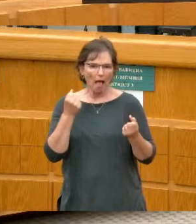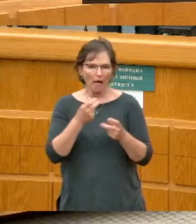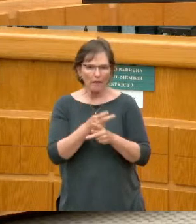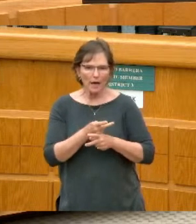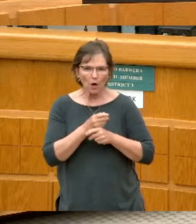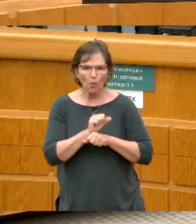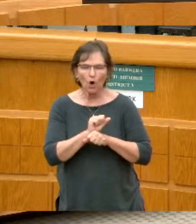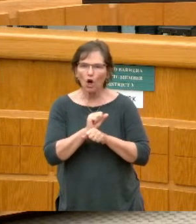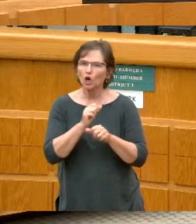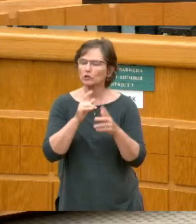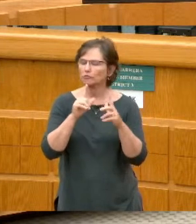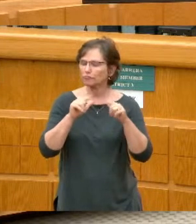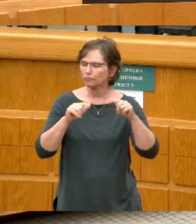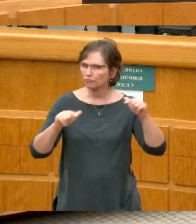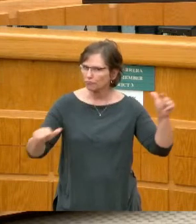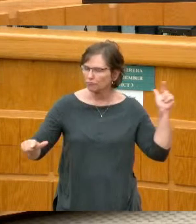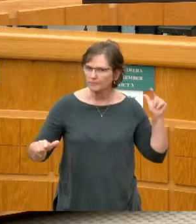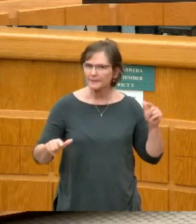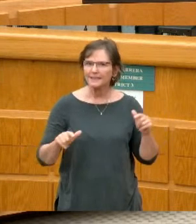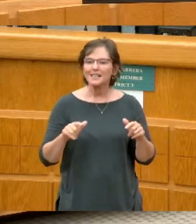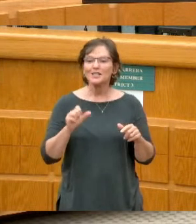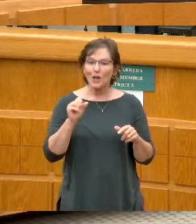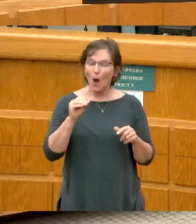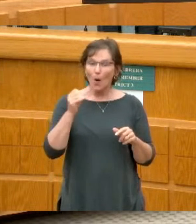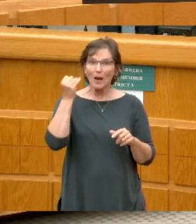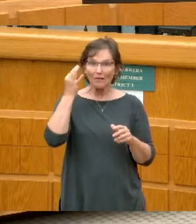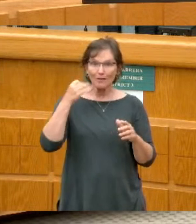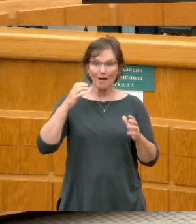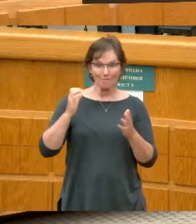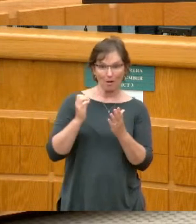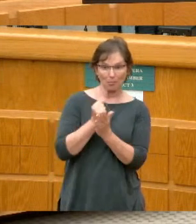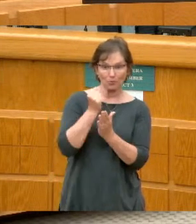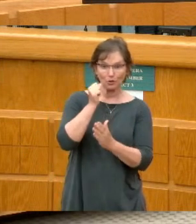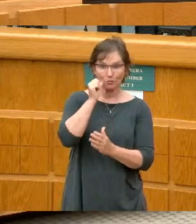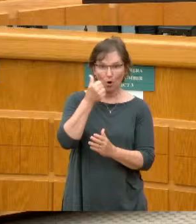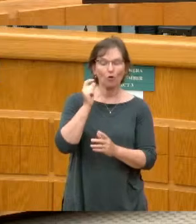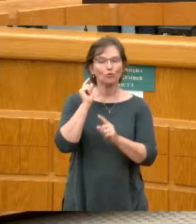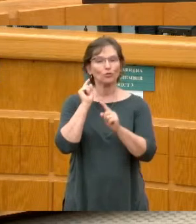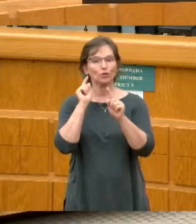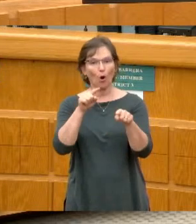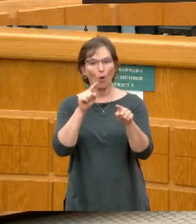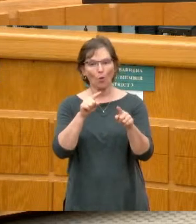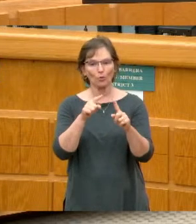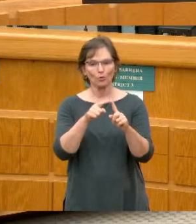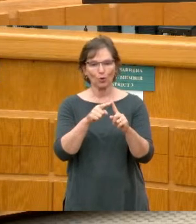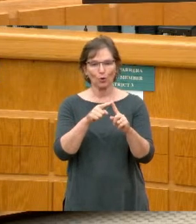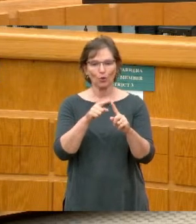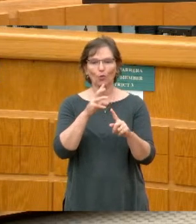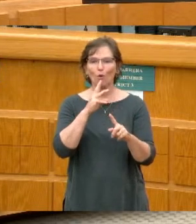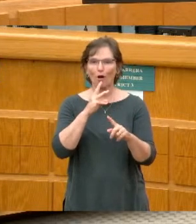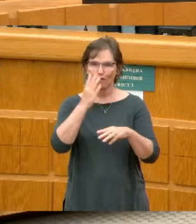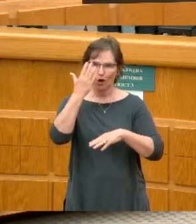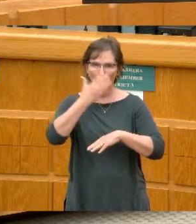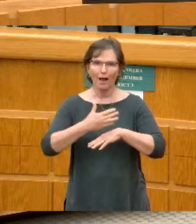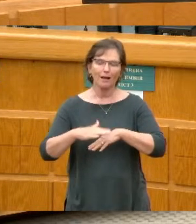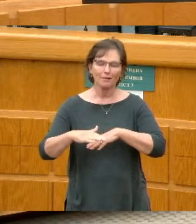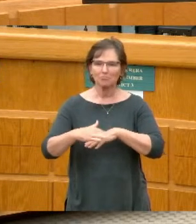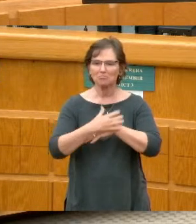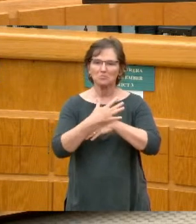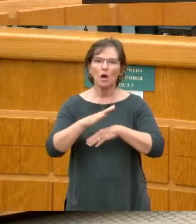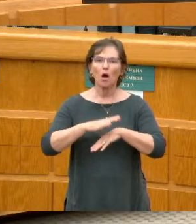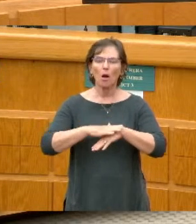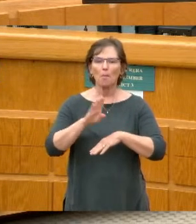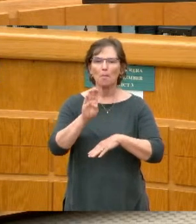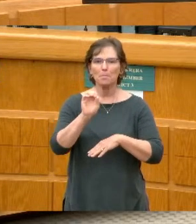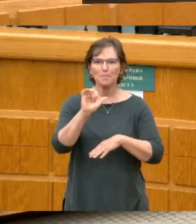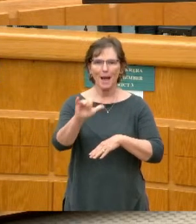uncles, good friends that really have impacted your life positively and made a difference. And so think about that tomorrow,